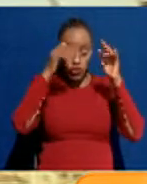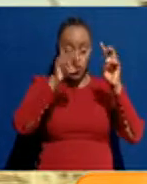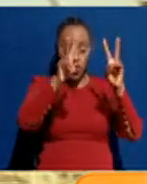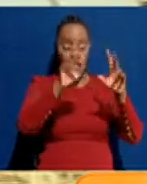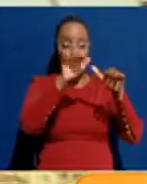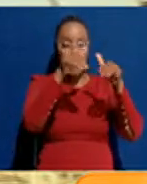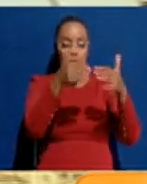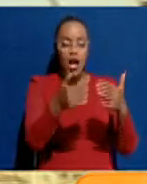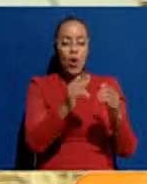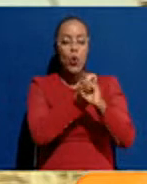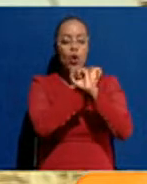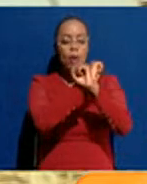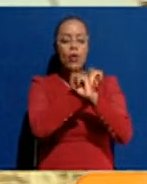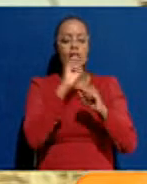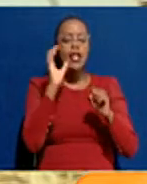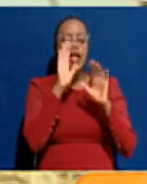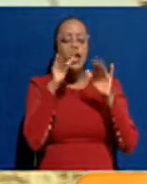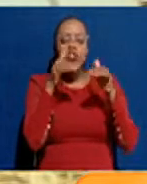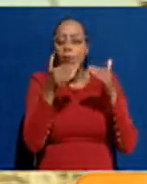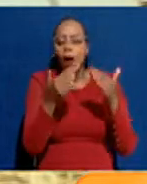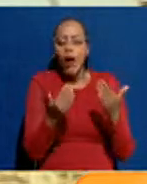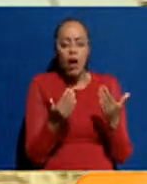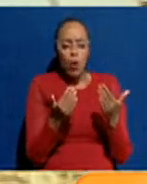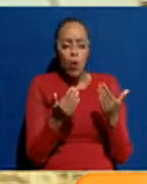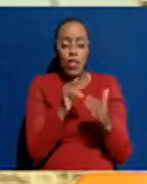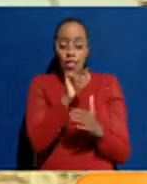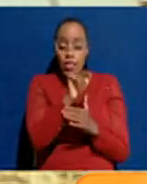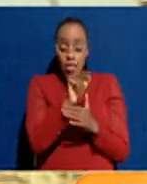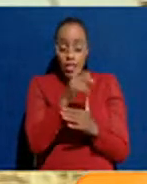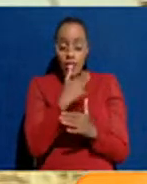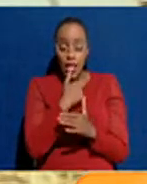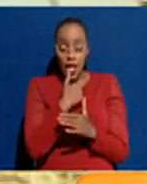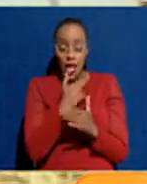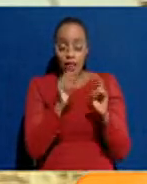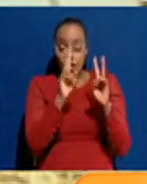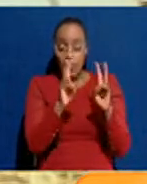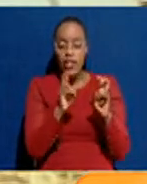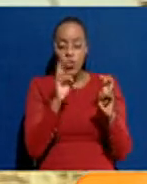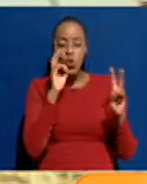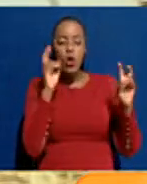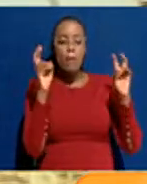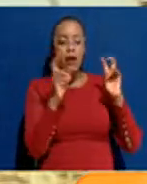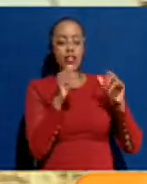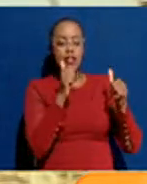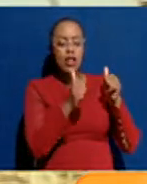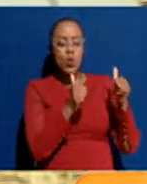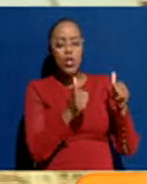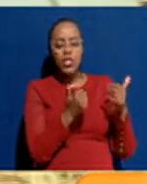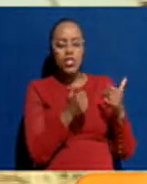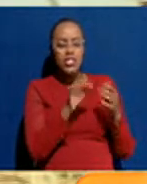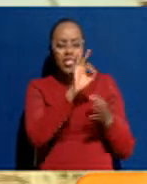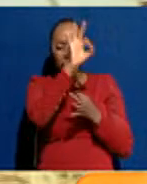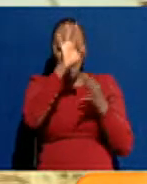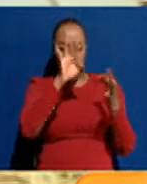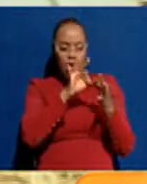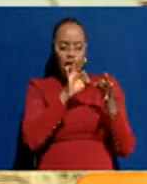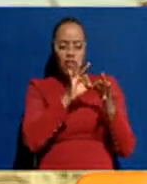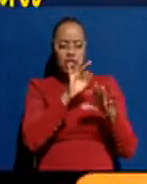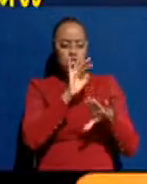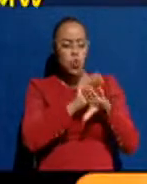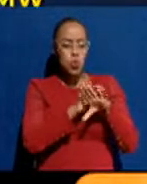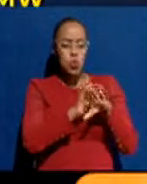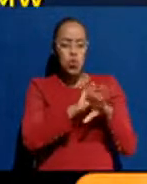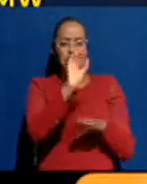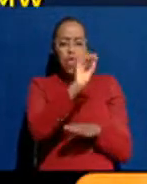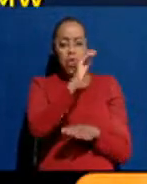how do you protect the customer, I think there has been a perception which is not very accurate. Because